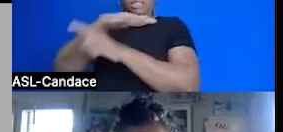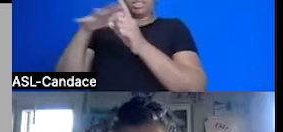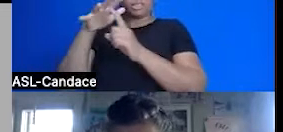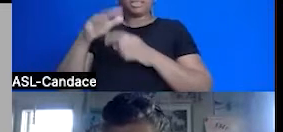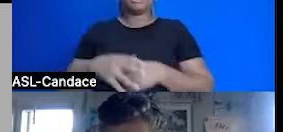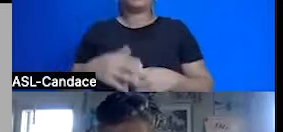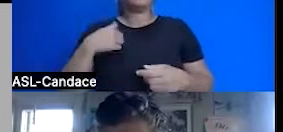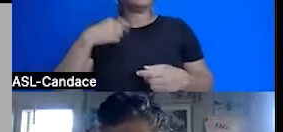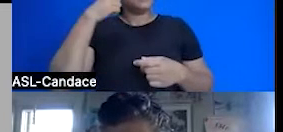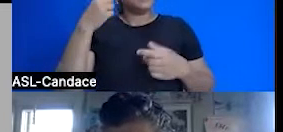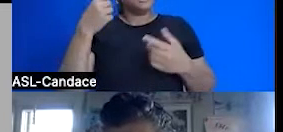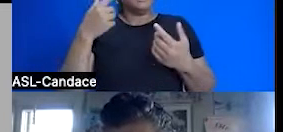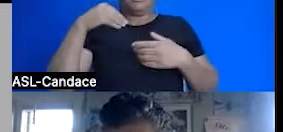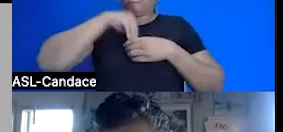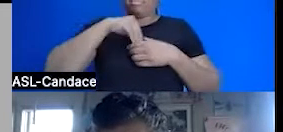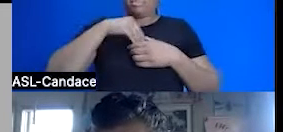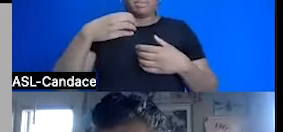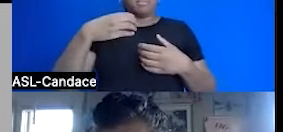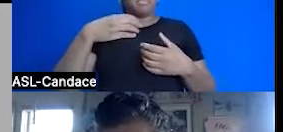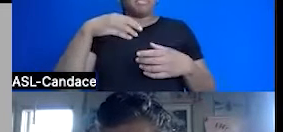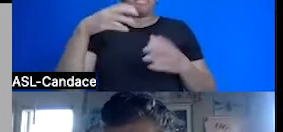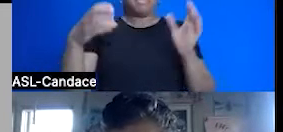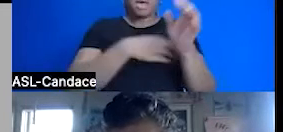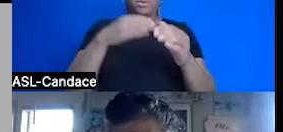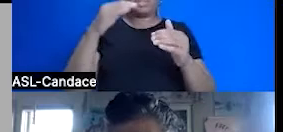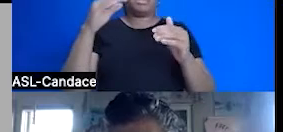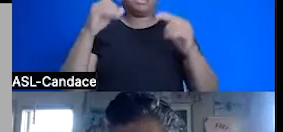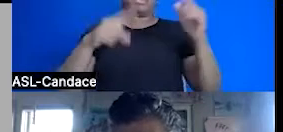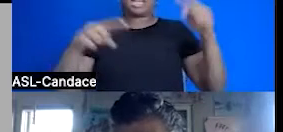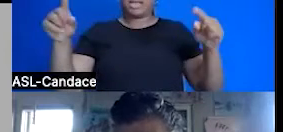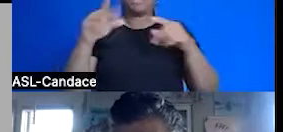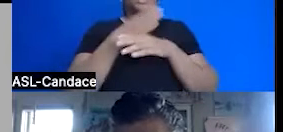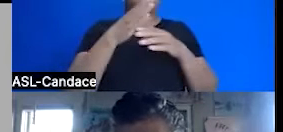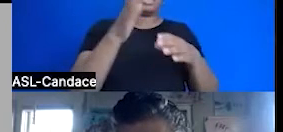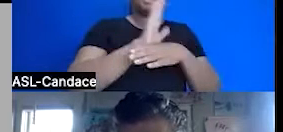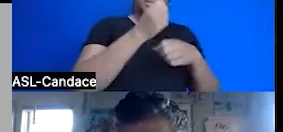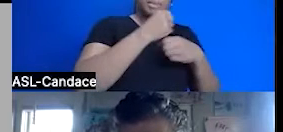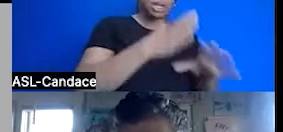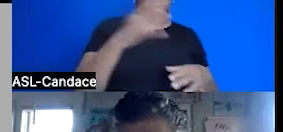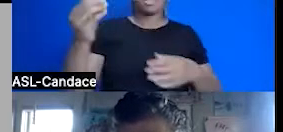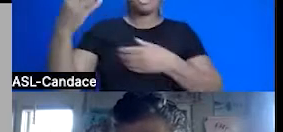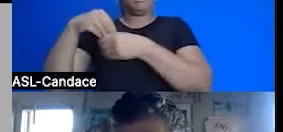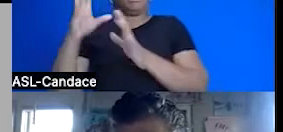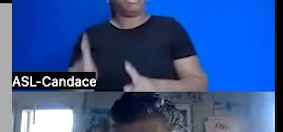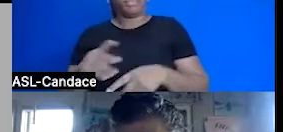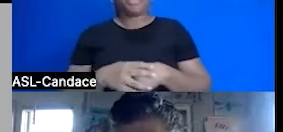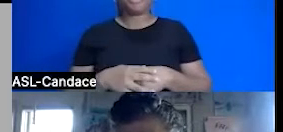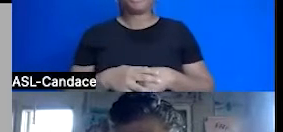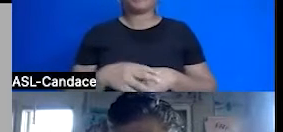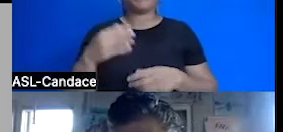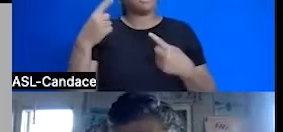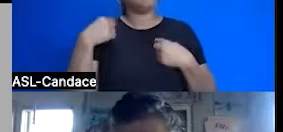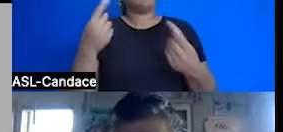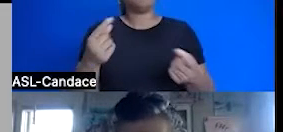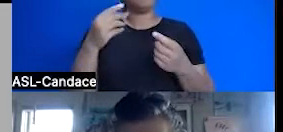I feel like there is an inherent power dynamic between a filmmaker and the participants. And I think traditionally it's been normalized to